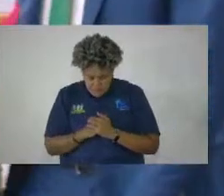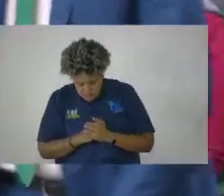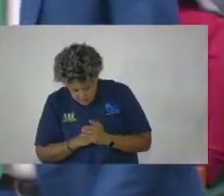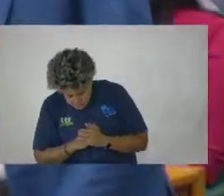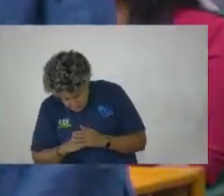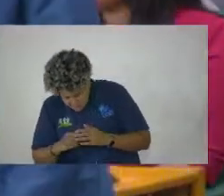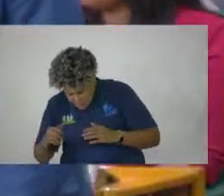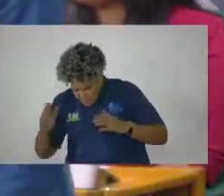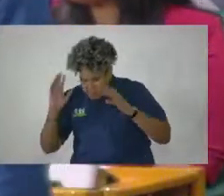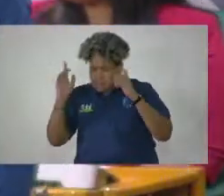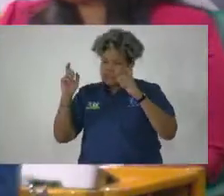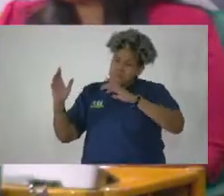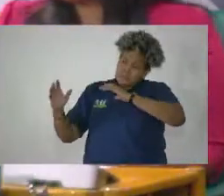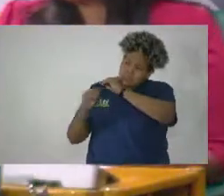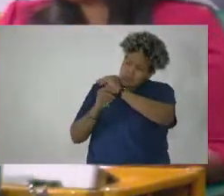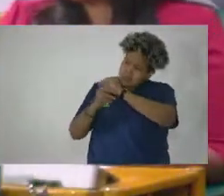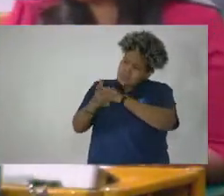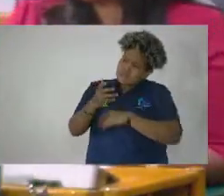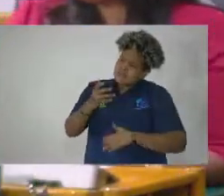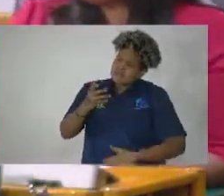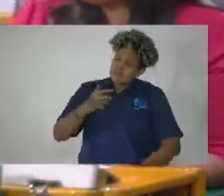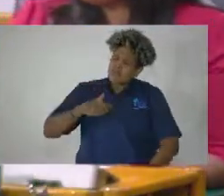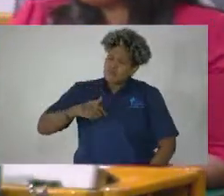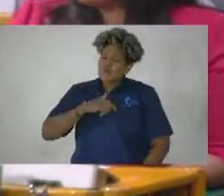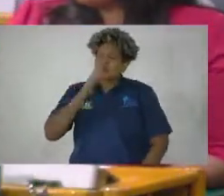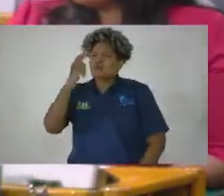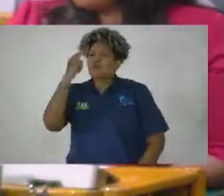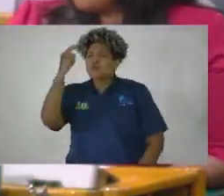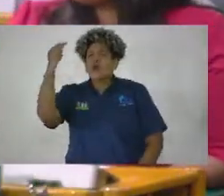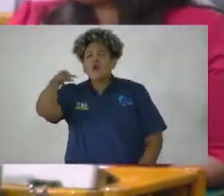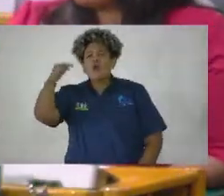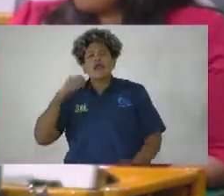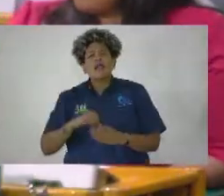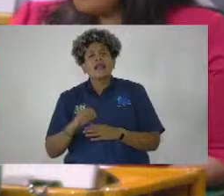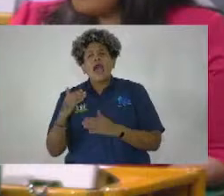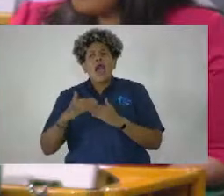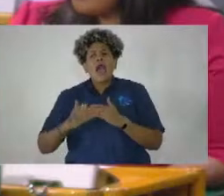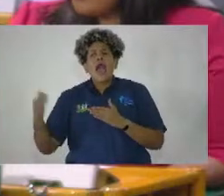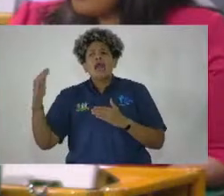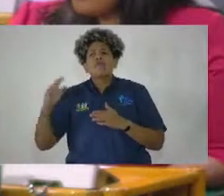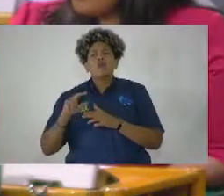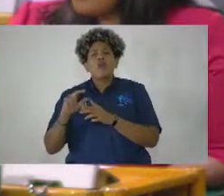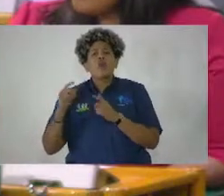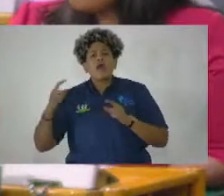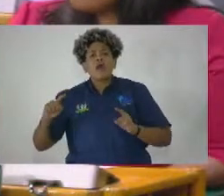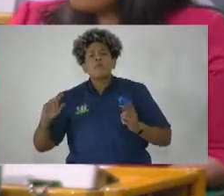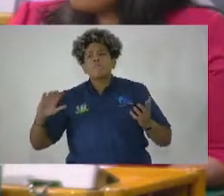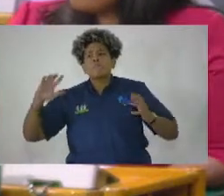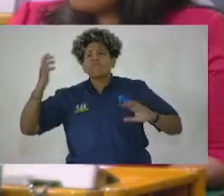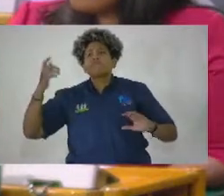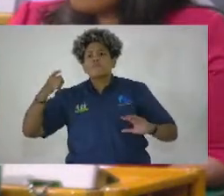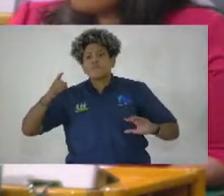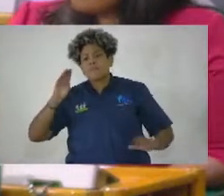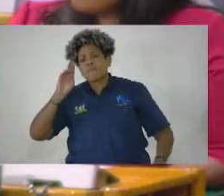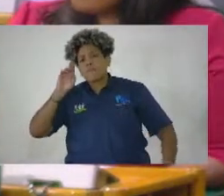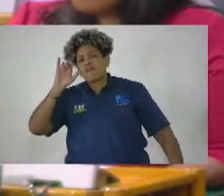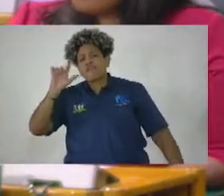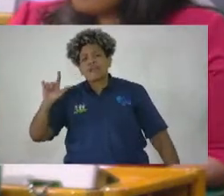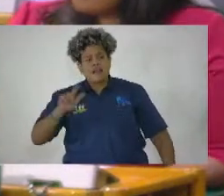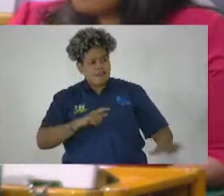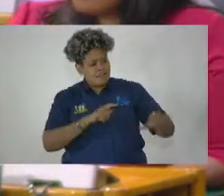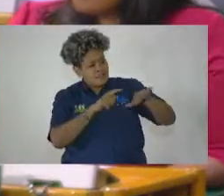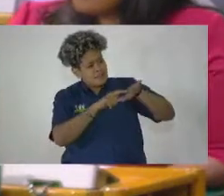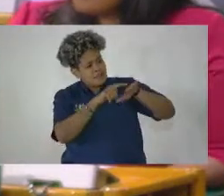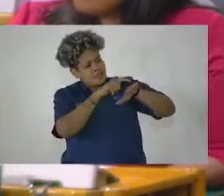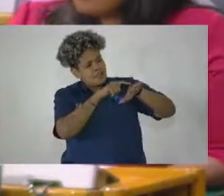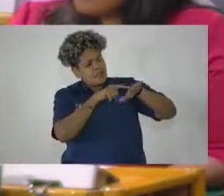Mr. Speaker, we will recall that in the aftermath of Hurricane Beryl, large sections